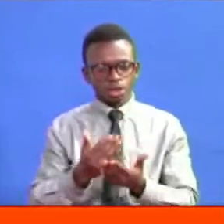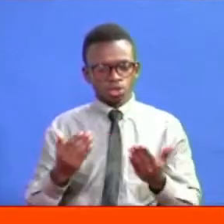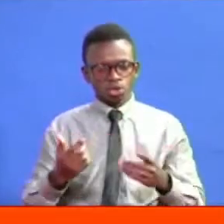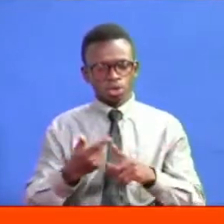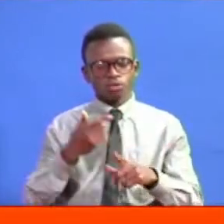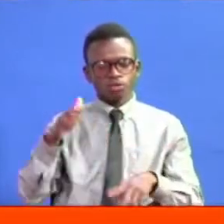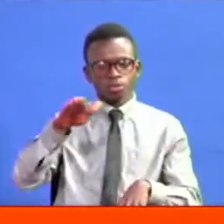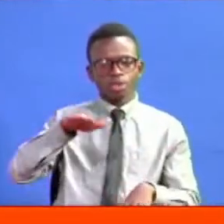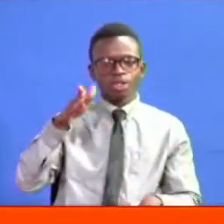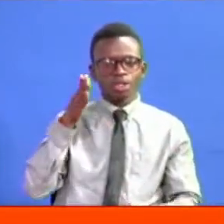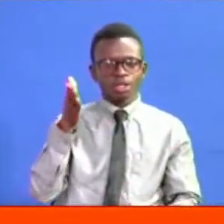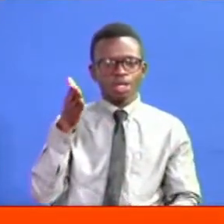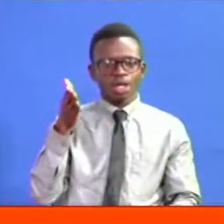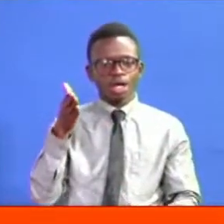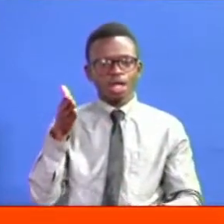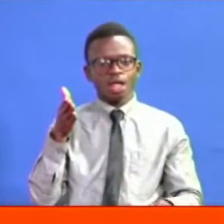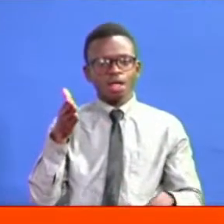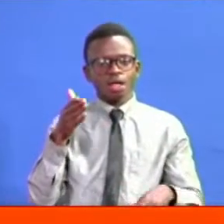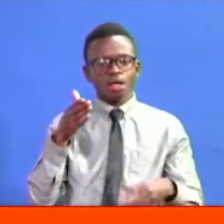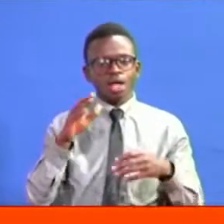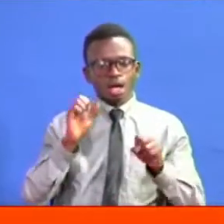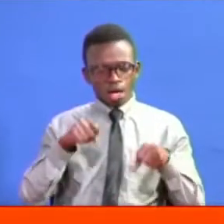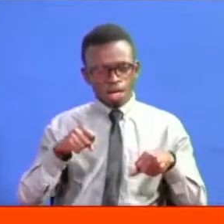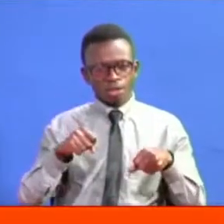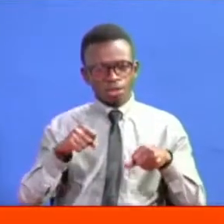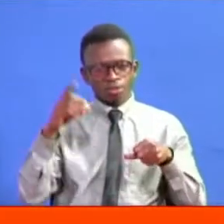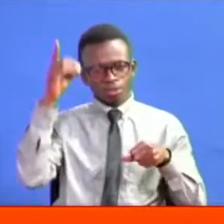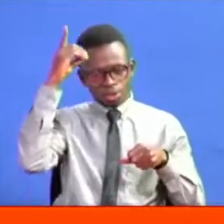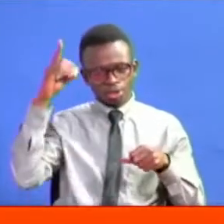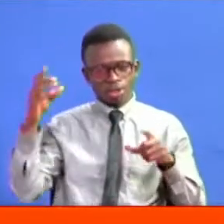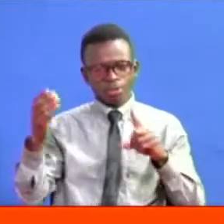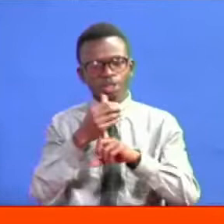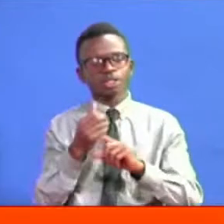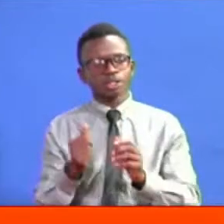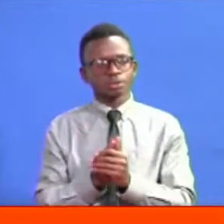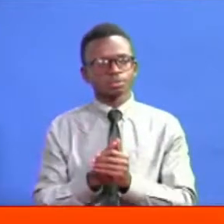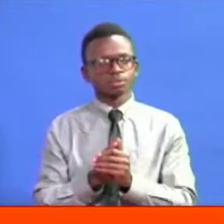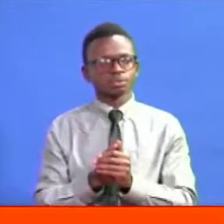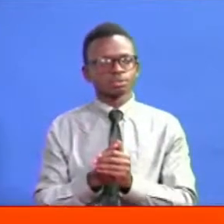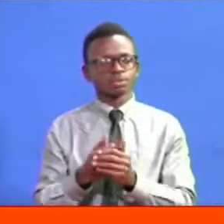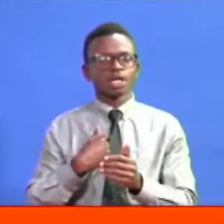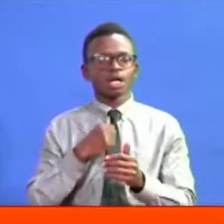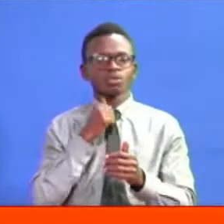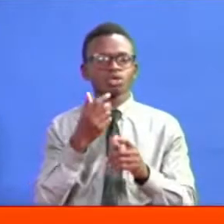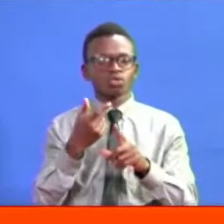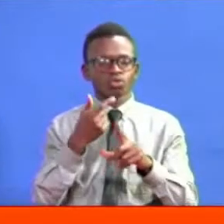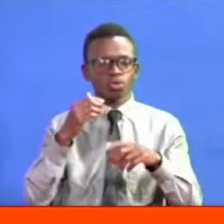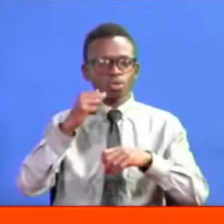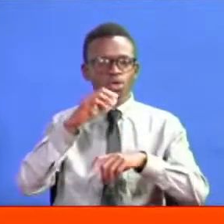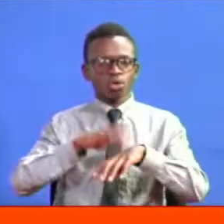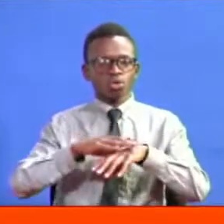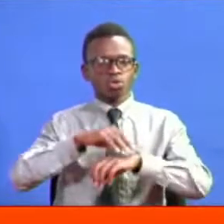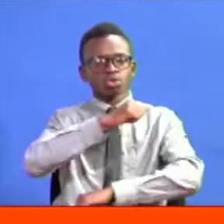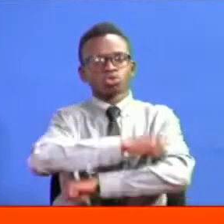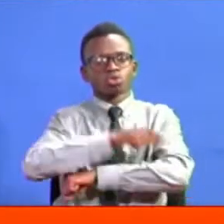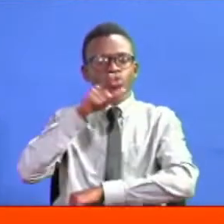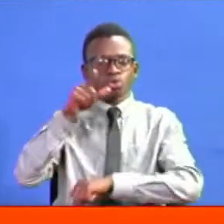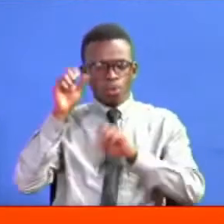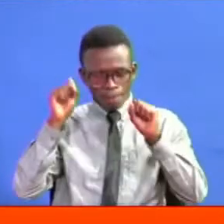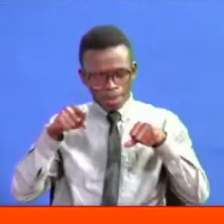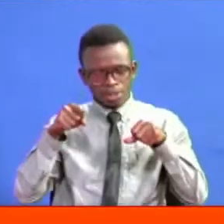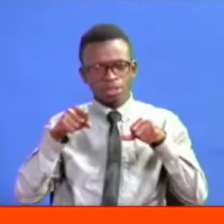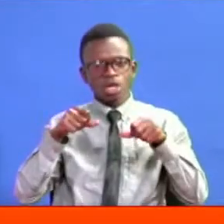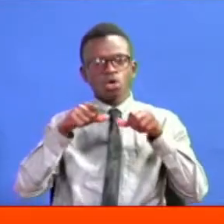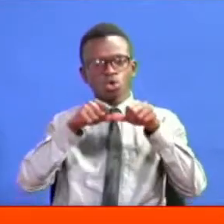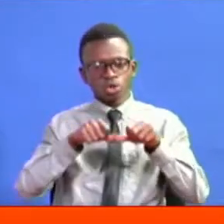creating achieve their dreams. Never went to a good school, so it's life. You have to keep on pushing. You don't have to